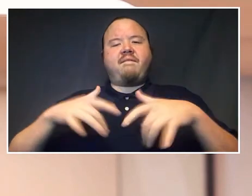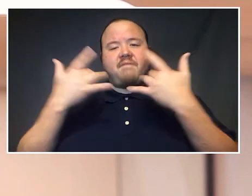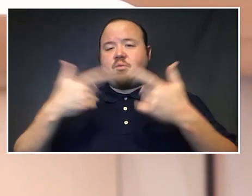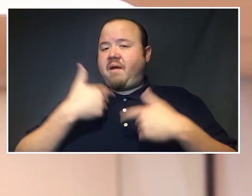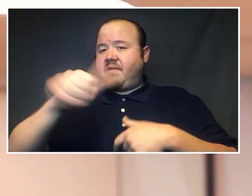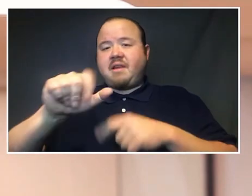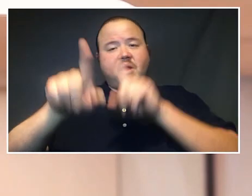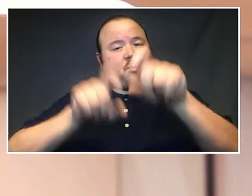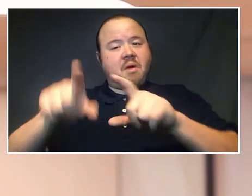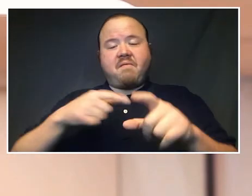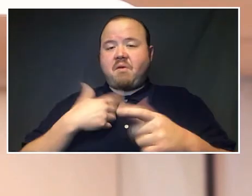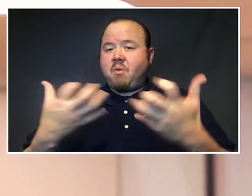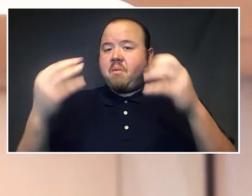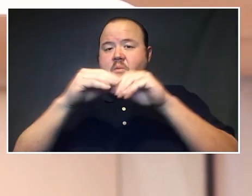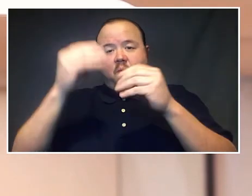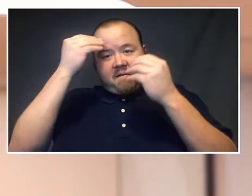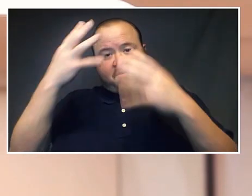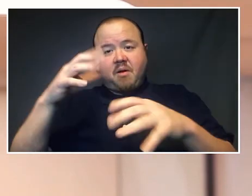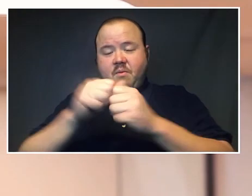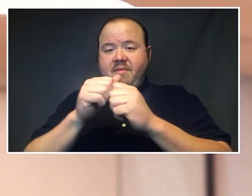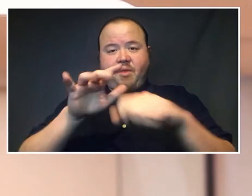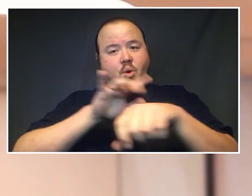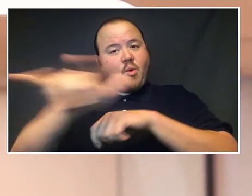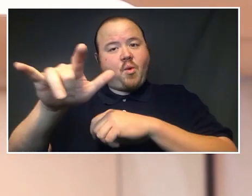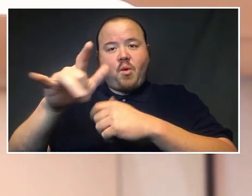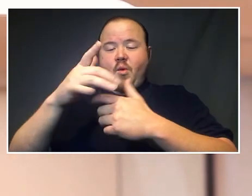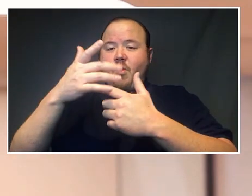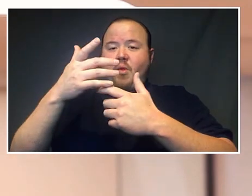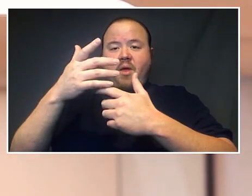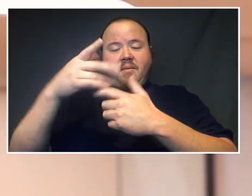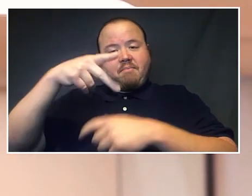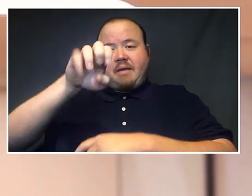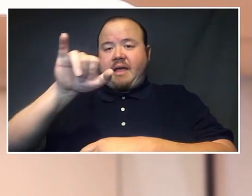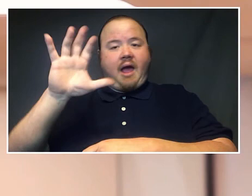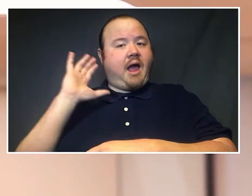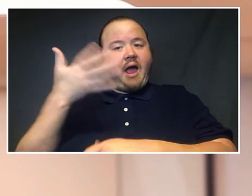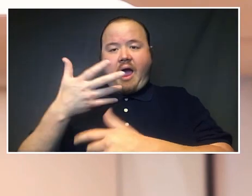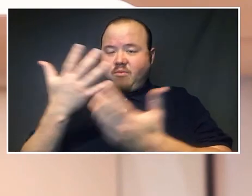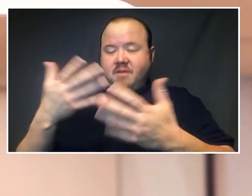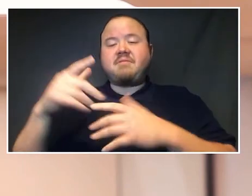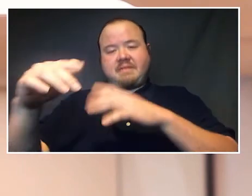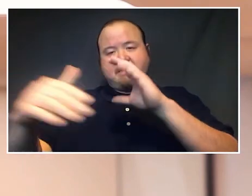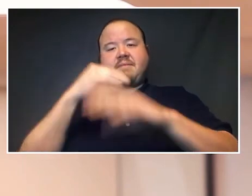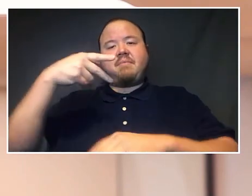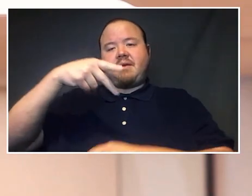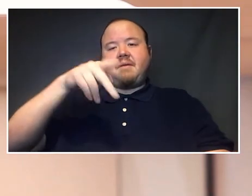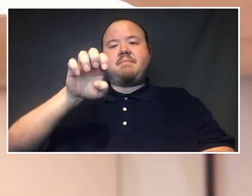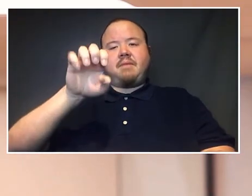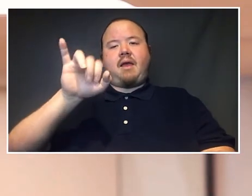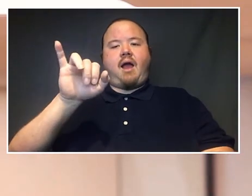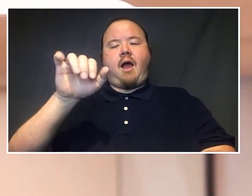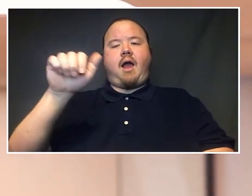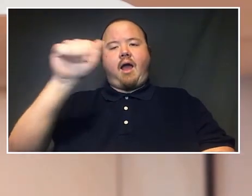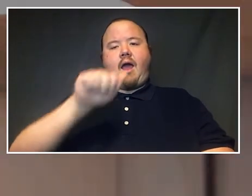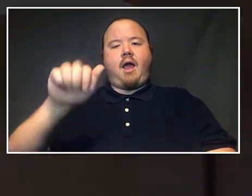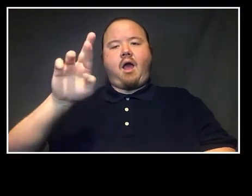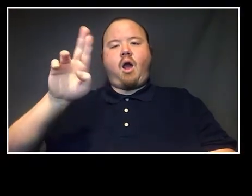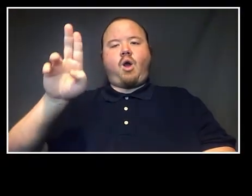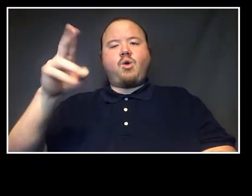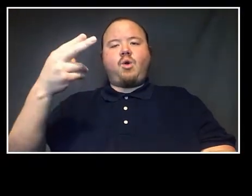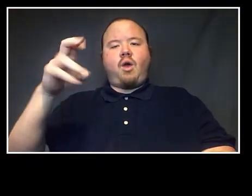questions or want more information about prevention and early intervention activities and programs, please email pei@ruhealth.org. Thank